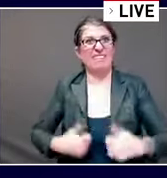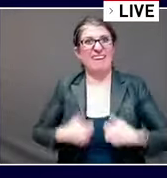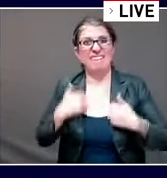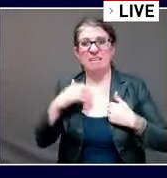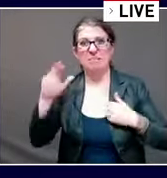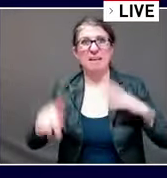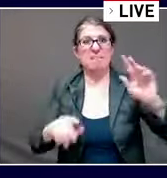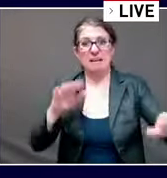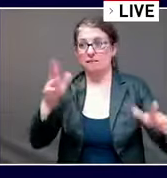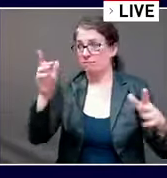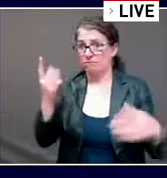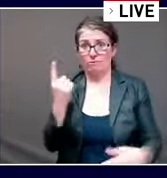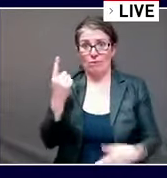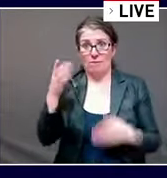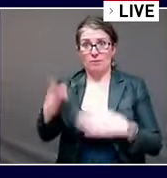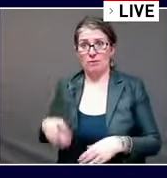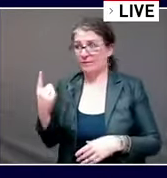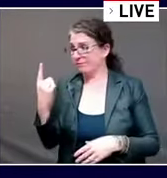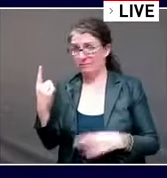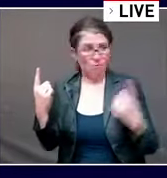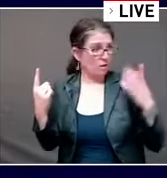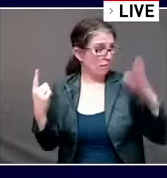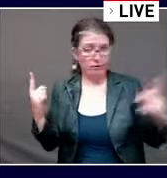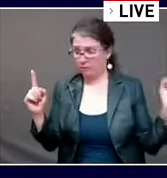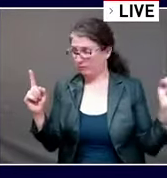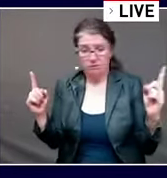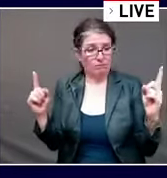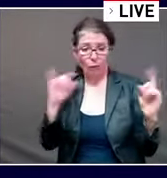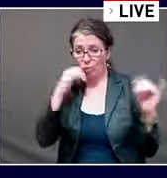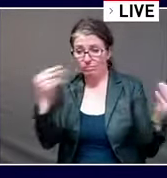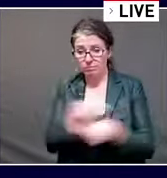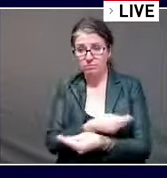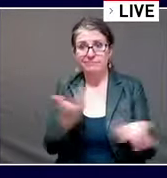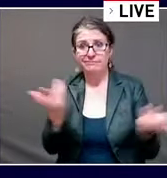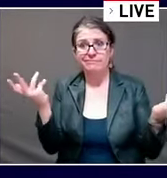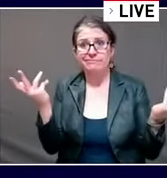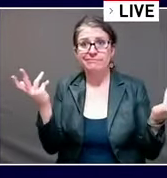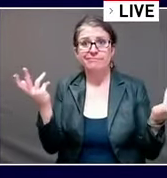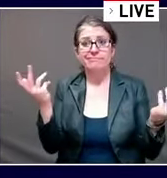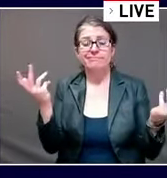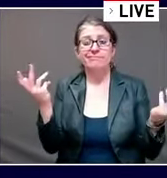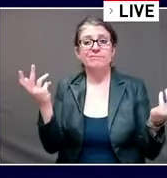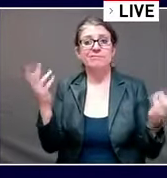home. That starts with the way you go about wearing face coverings